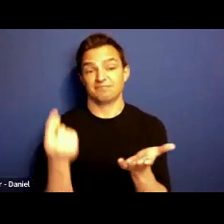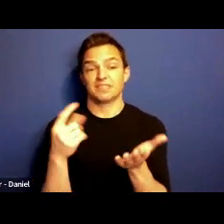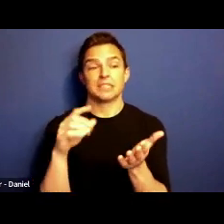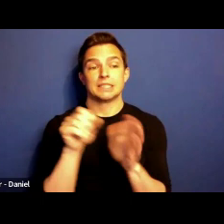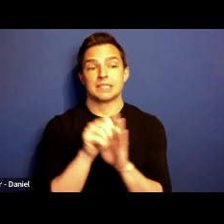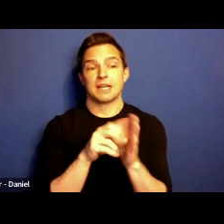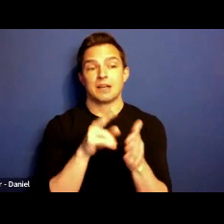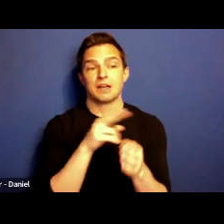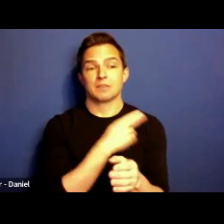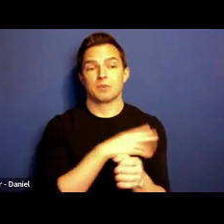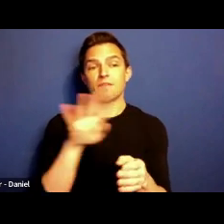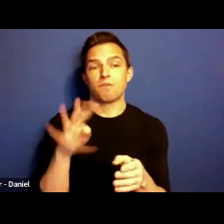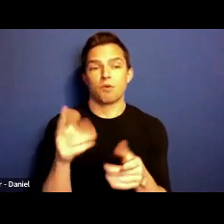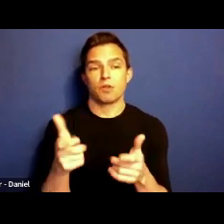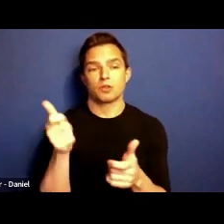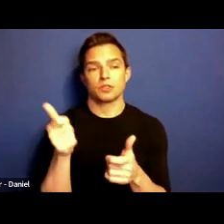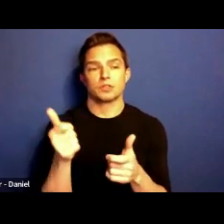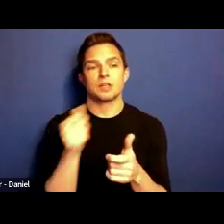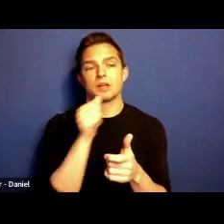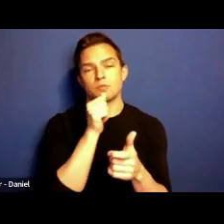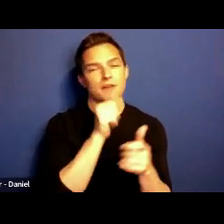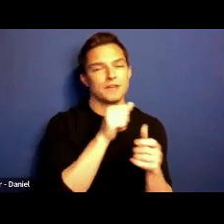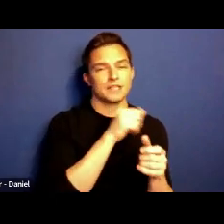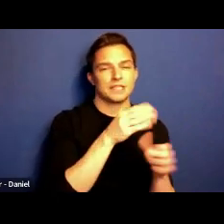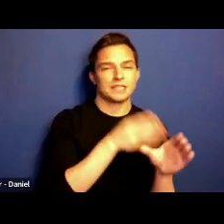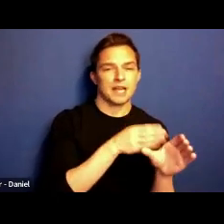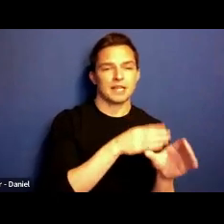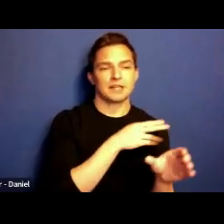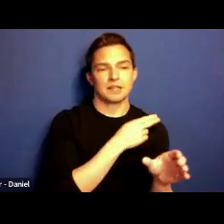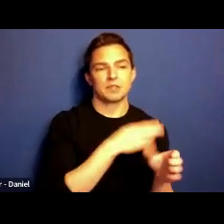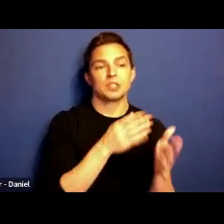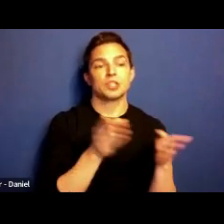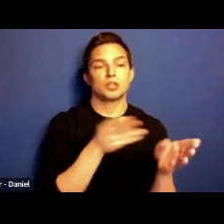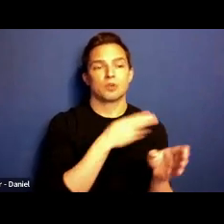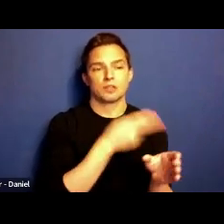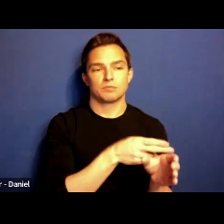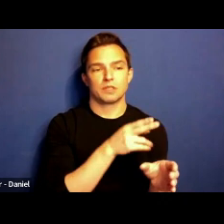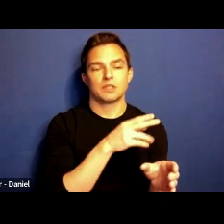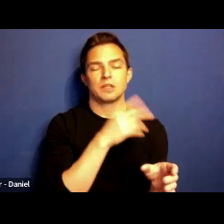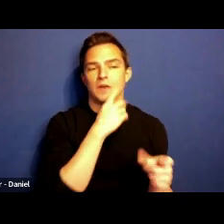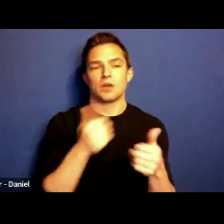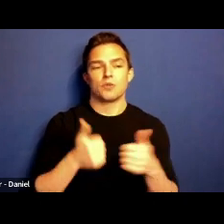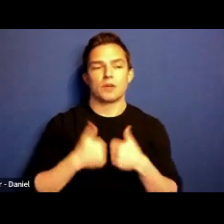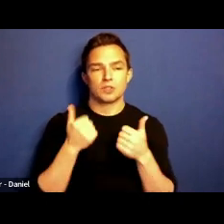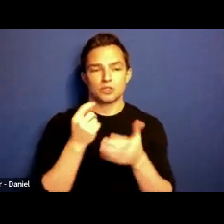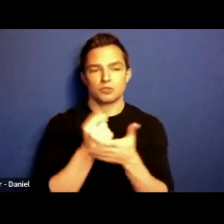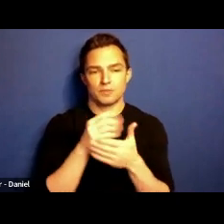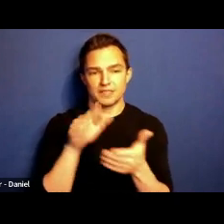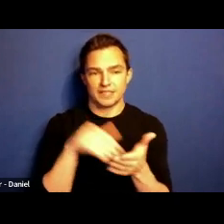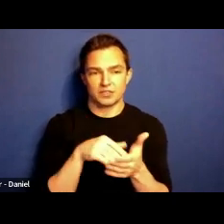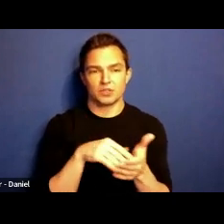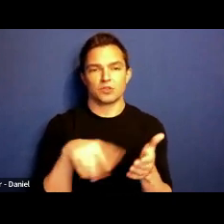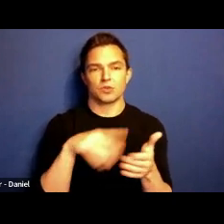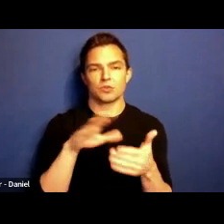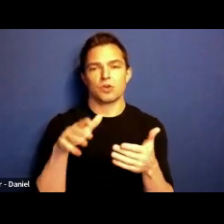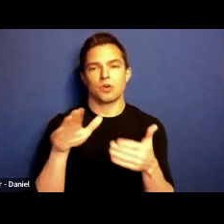largest setting. Private psychiatric hospitals, and then general hospitals, and then residential treatment centers were all